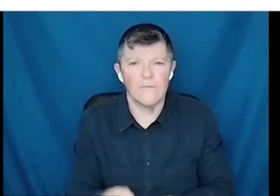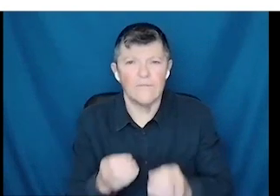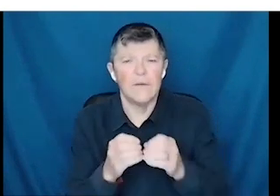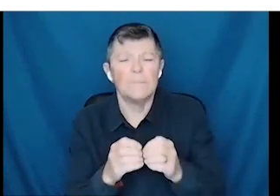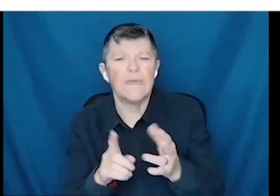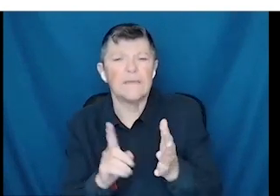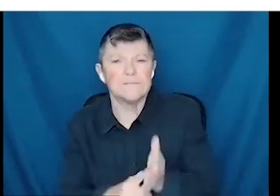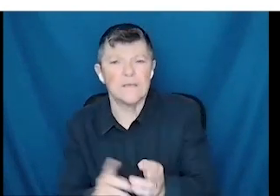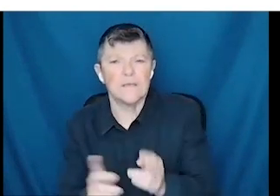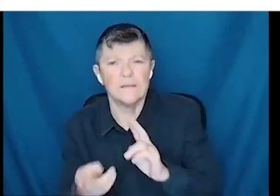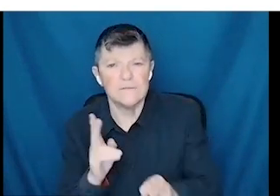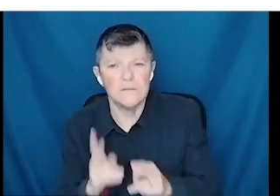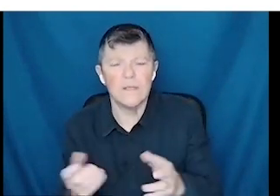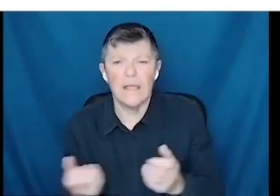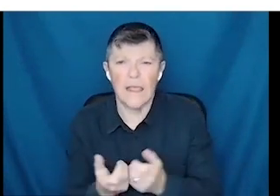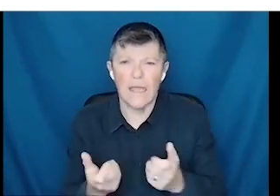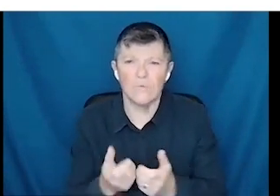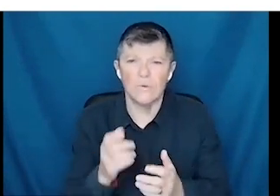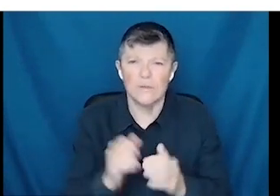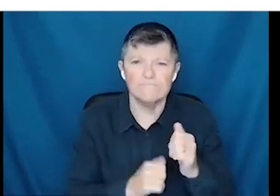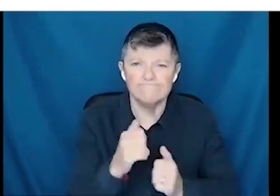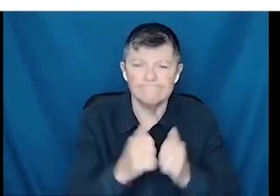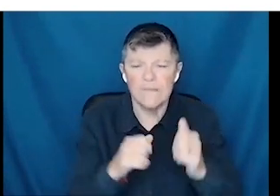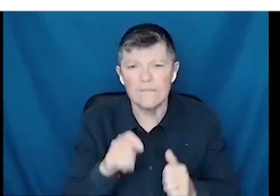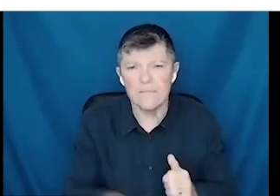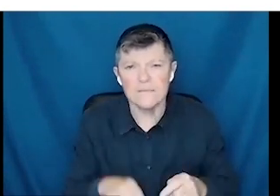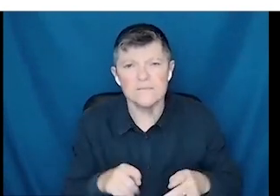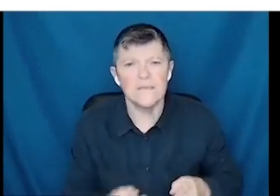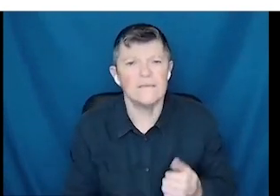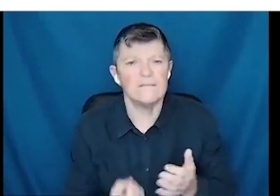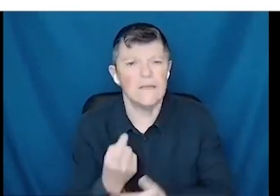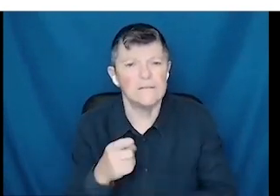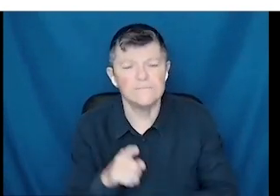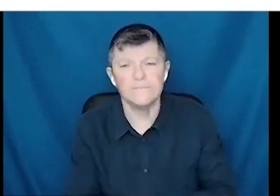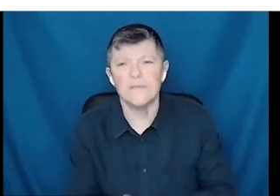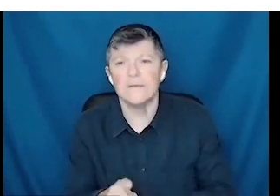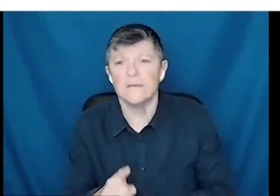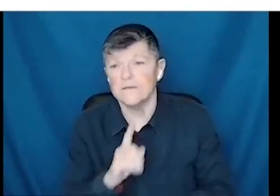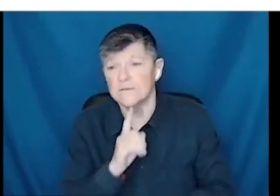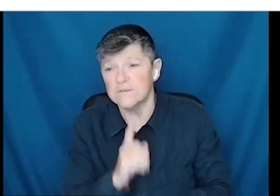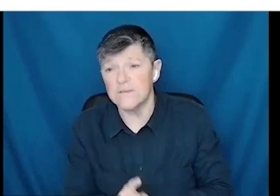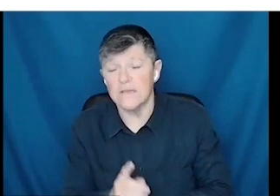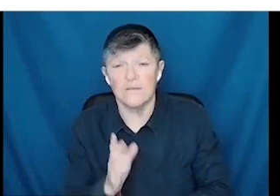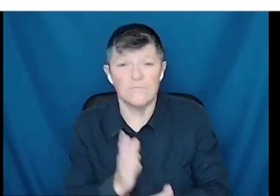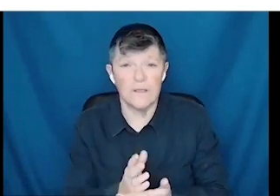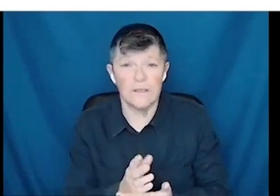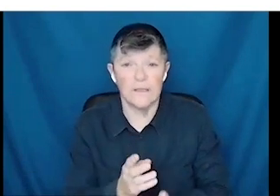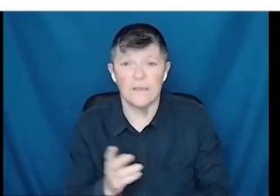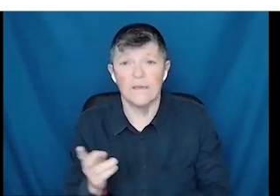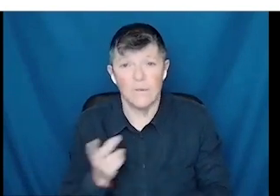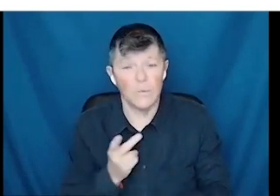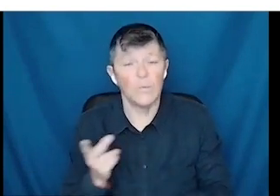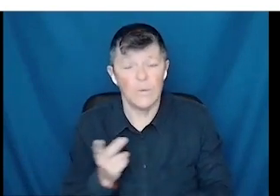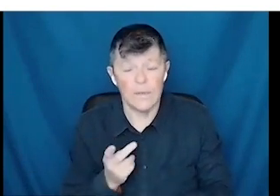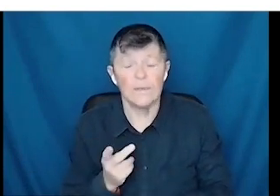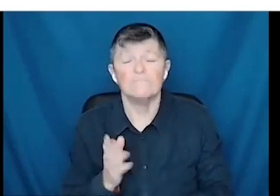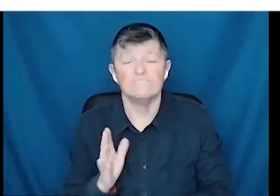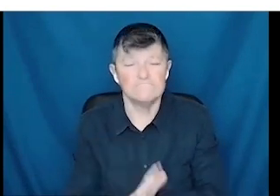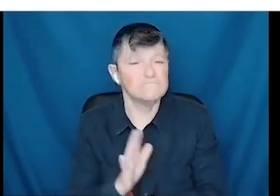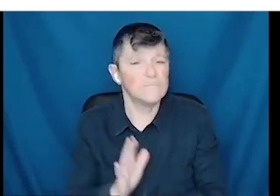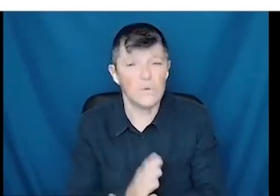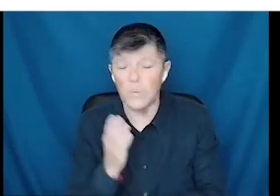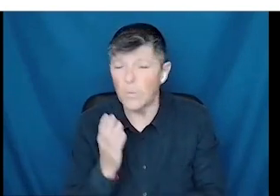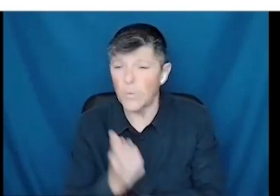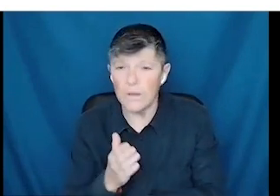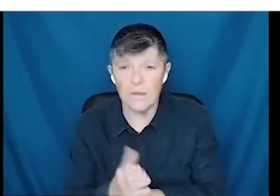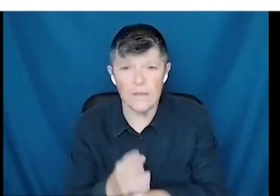and how we format this event. And just to conclude by saying, me and Julia really enjoyed working on the